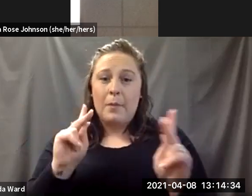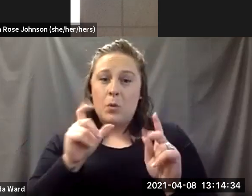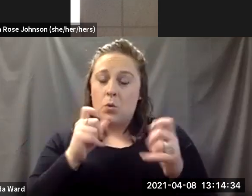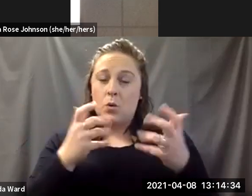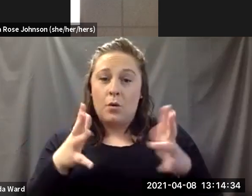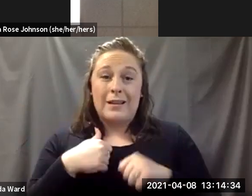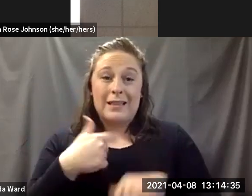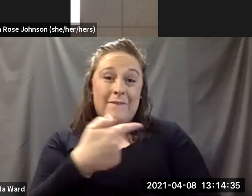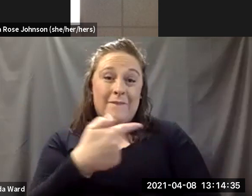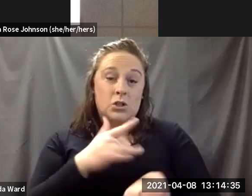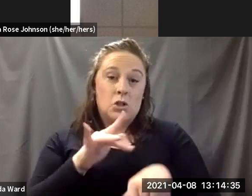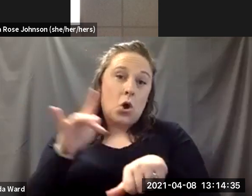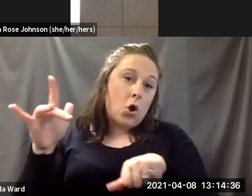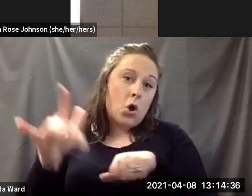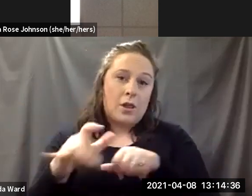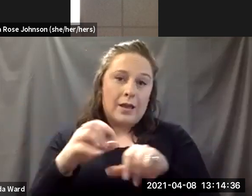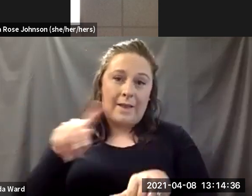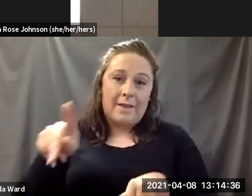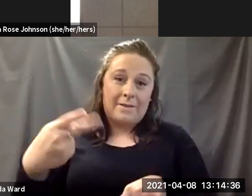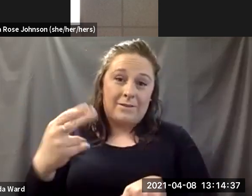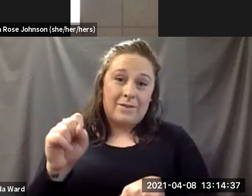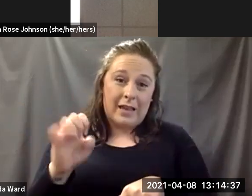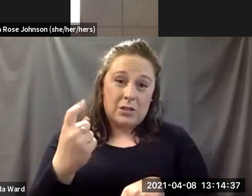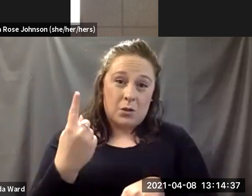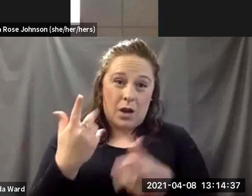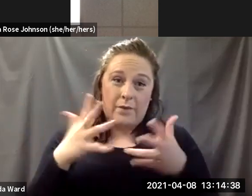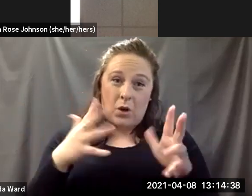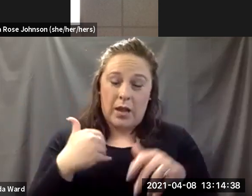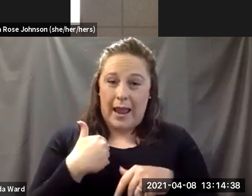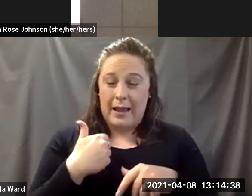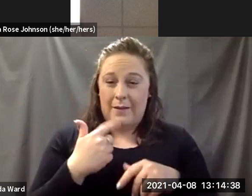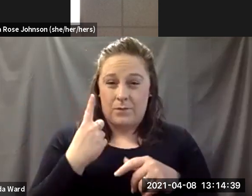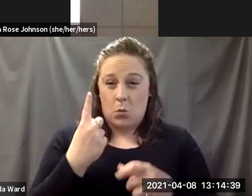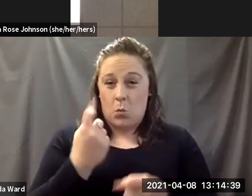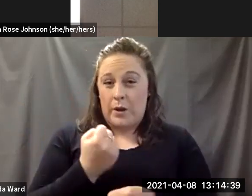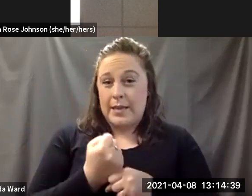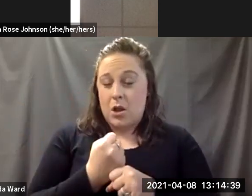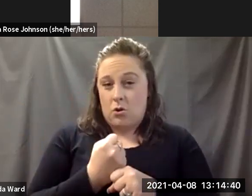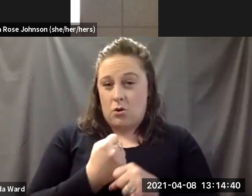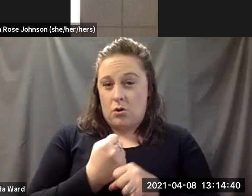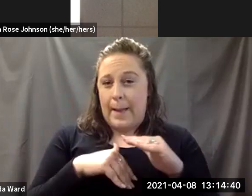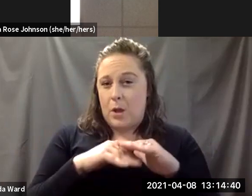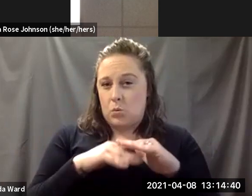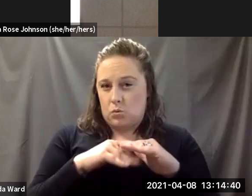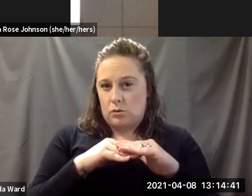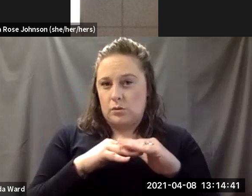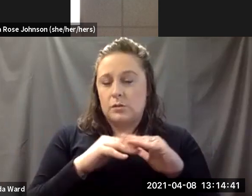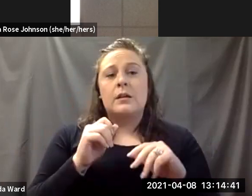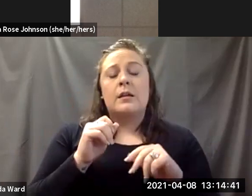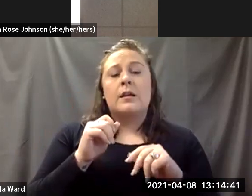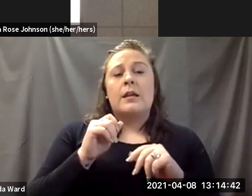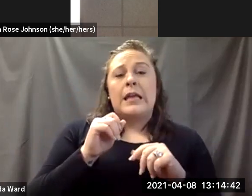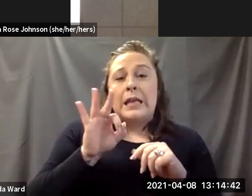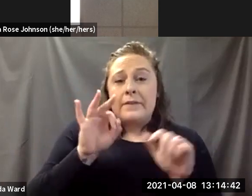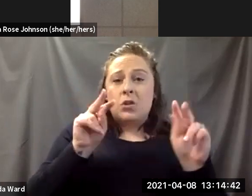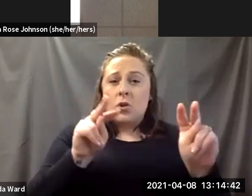vaccine early on in phase 1 trials have had the vaccine for a year at most. But I can tell you this, if you look at